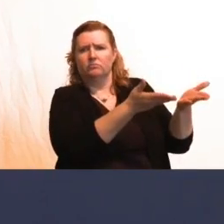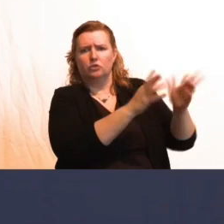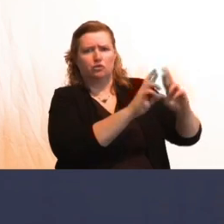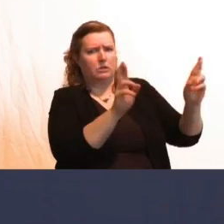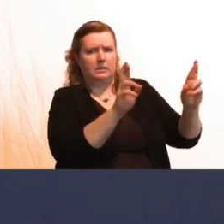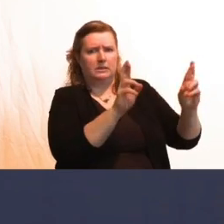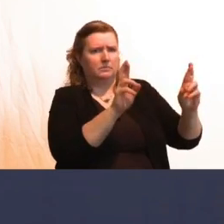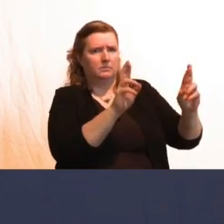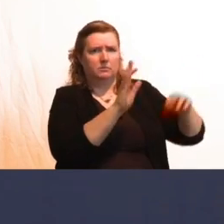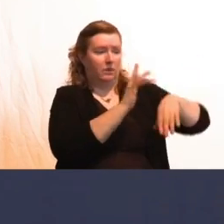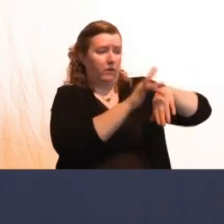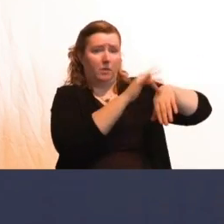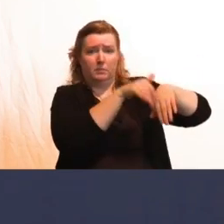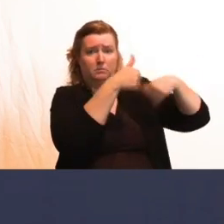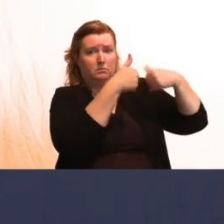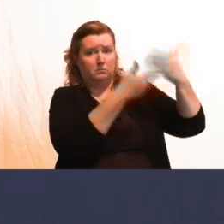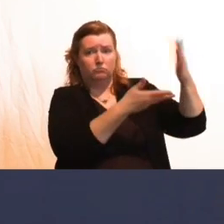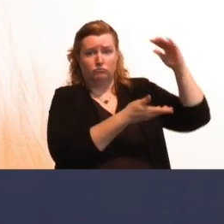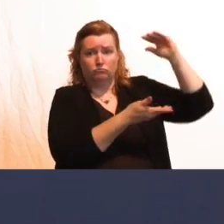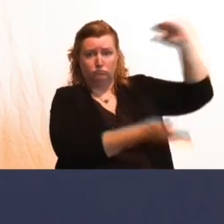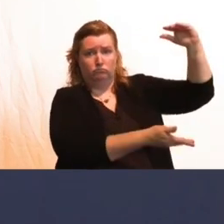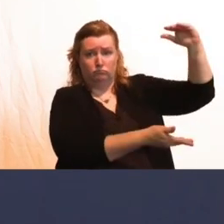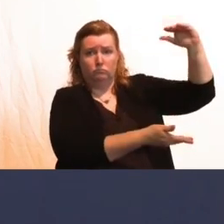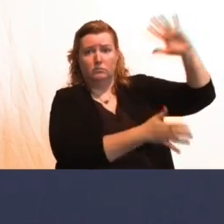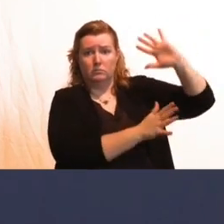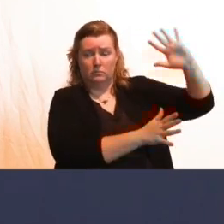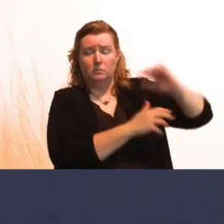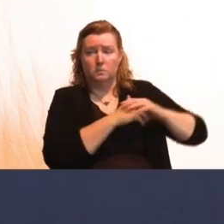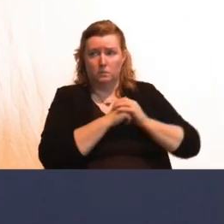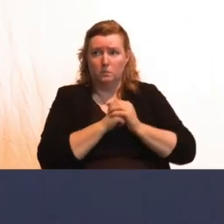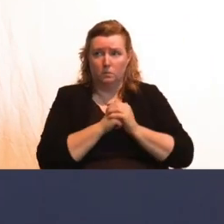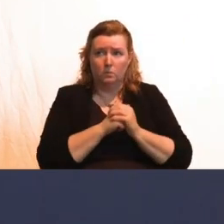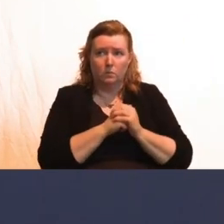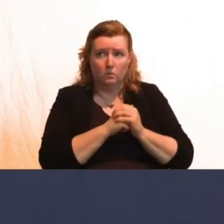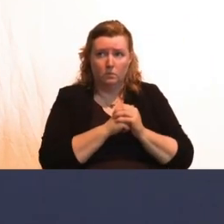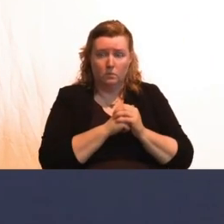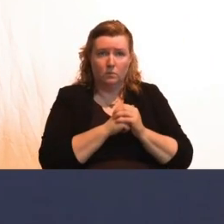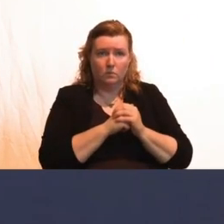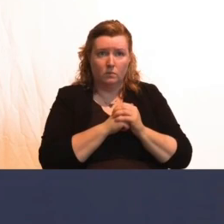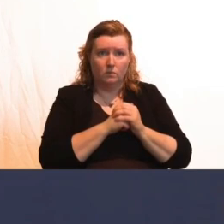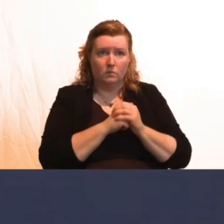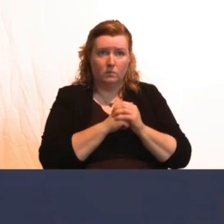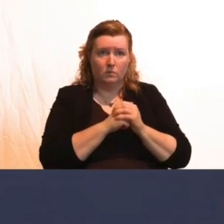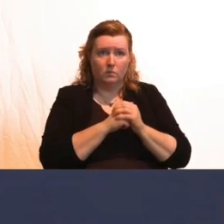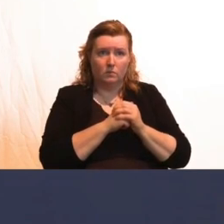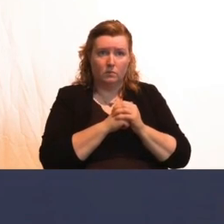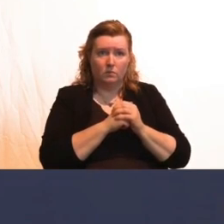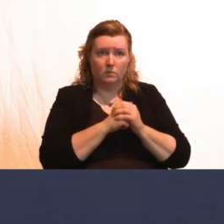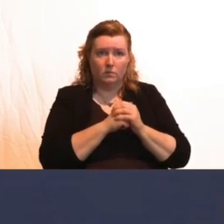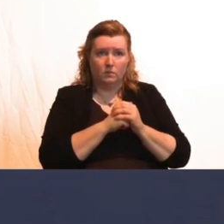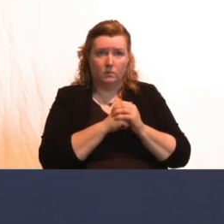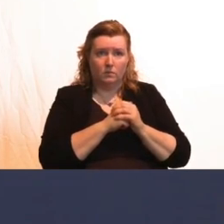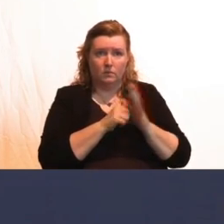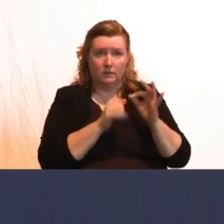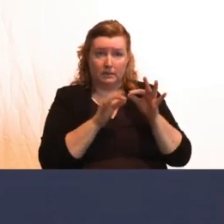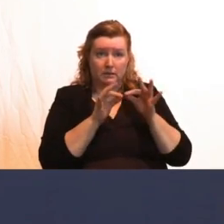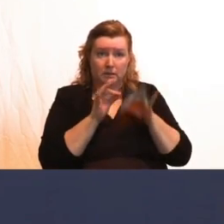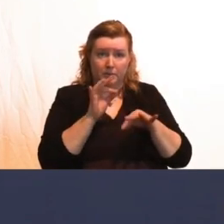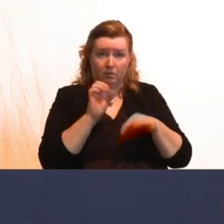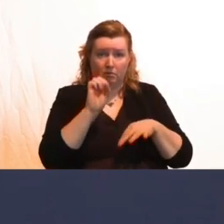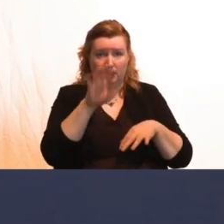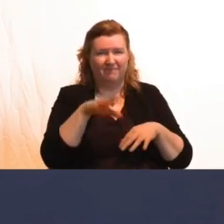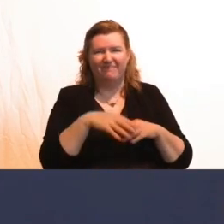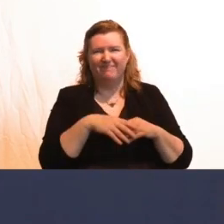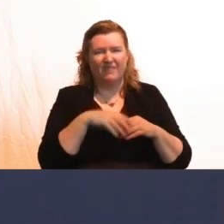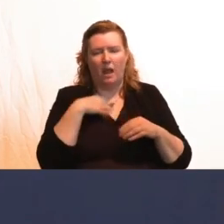it's a much longer, more complicated list, and we'll all be turning that over. On racial disparities in vaccinations, we've